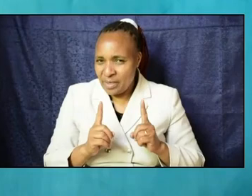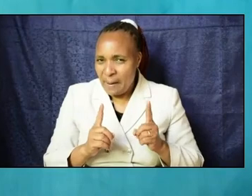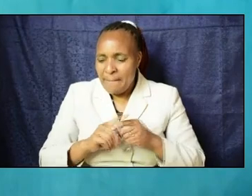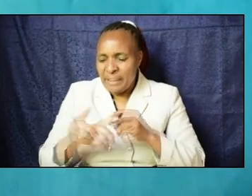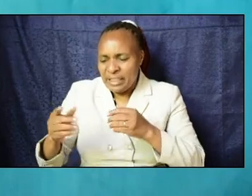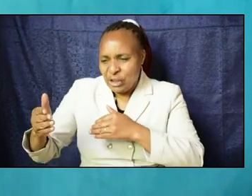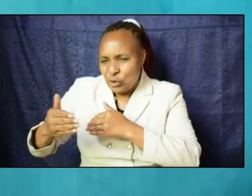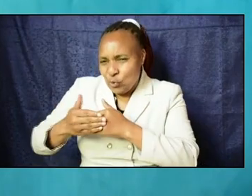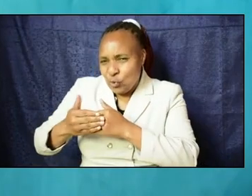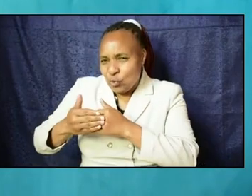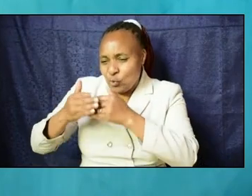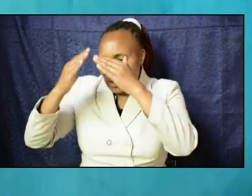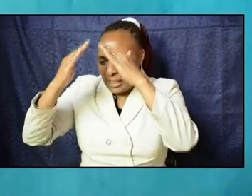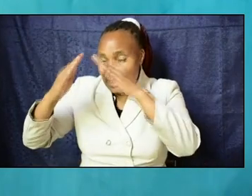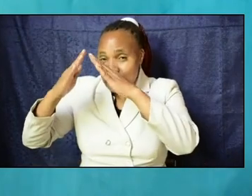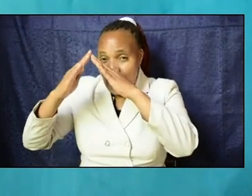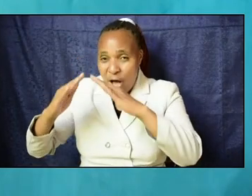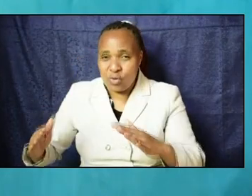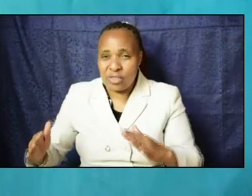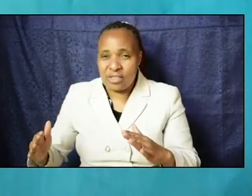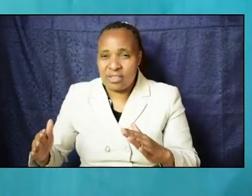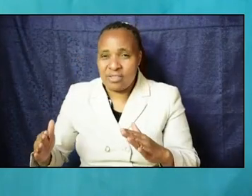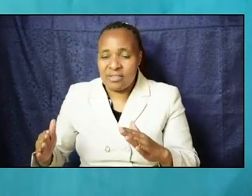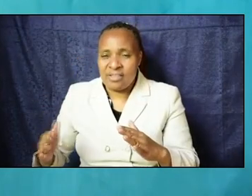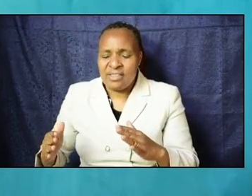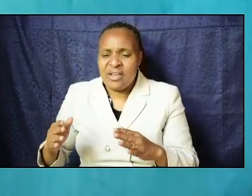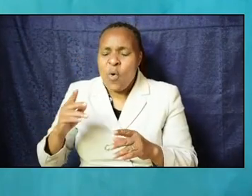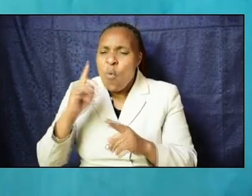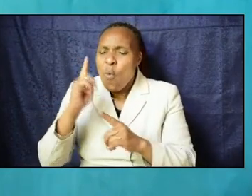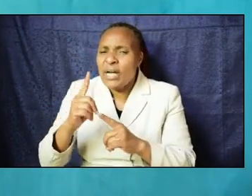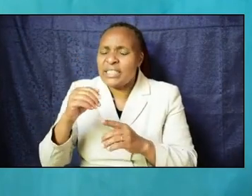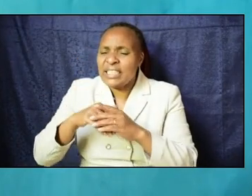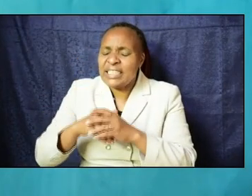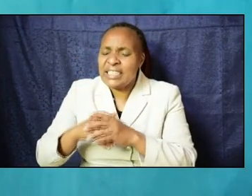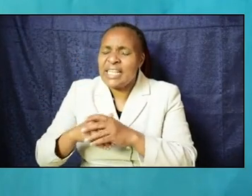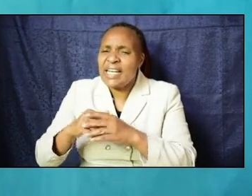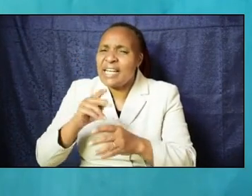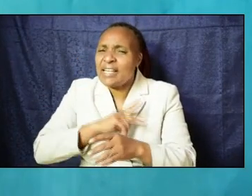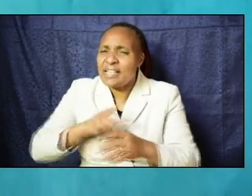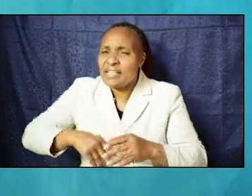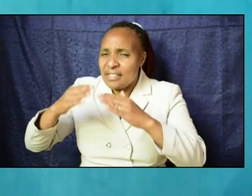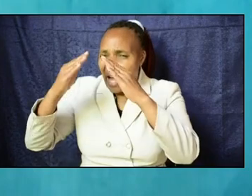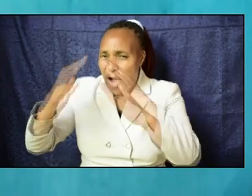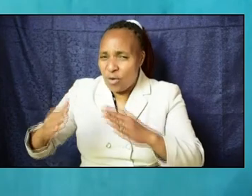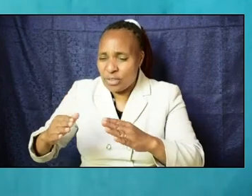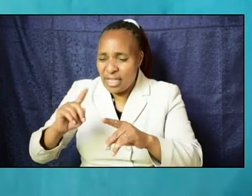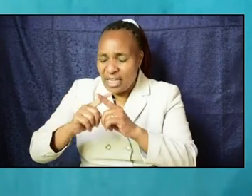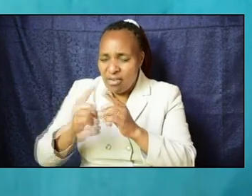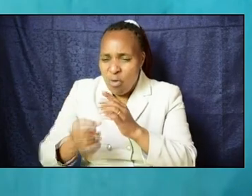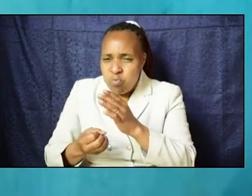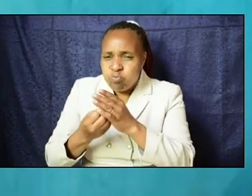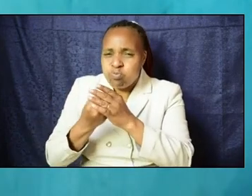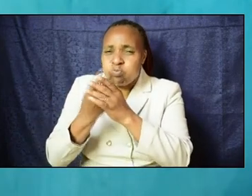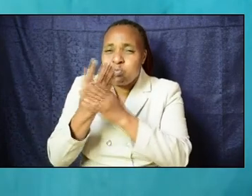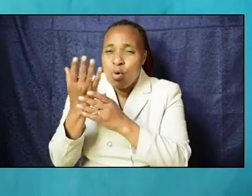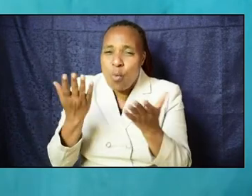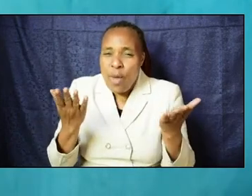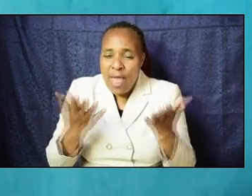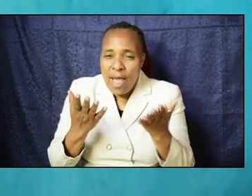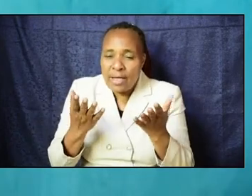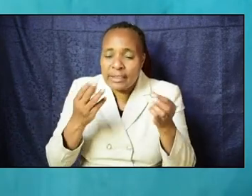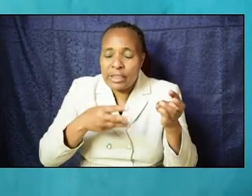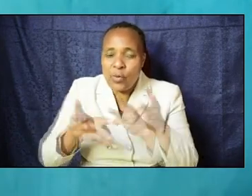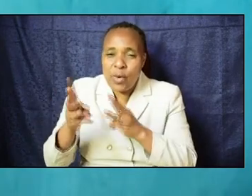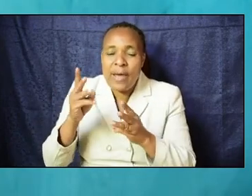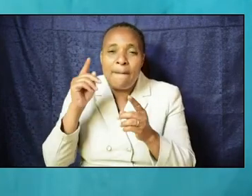the palace. And once he's in the king's prison and has risen through the ranks to the point where he was, at the